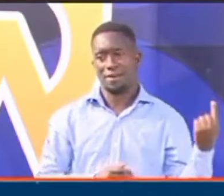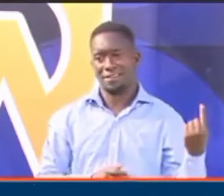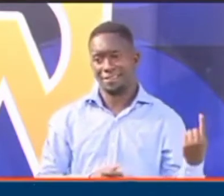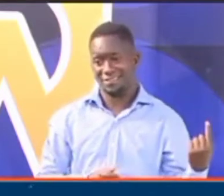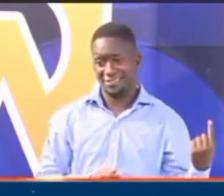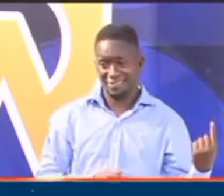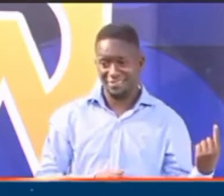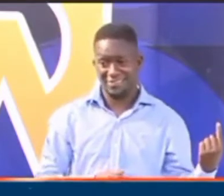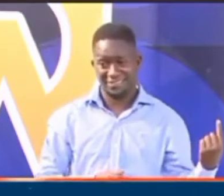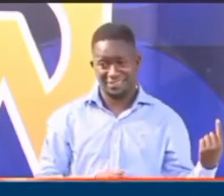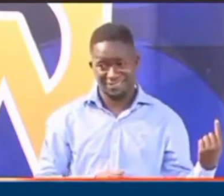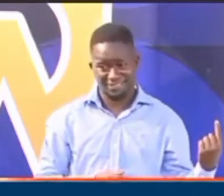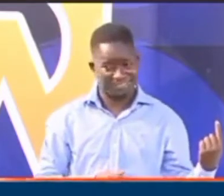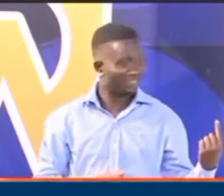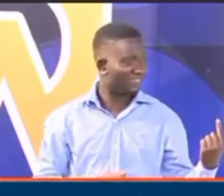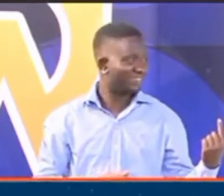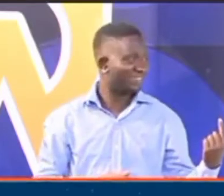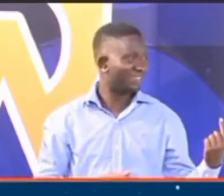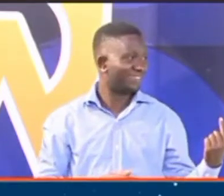please stop, yes.